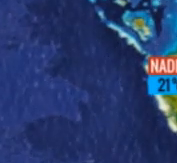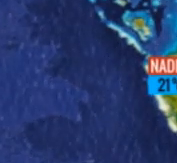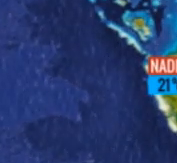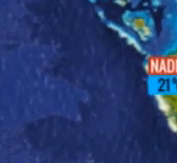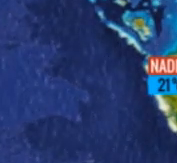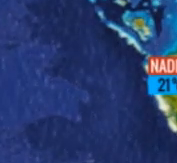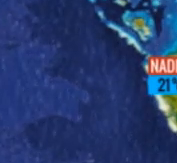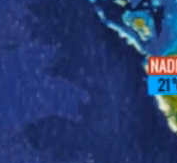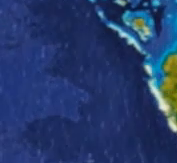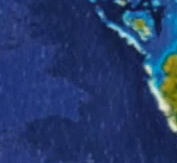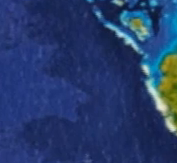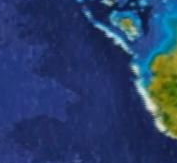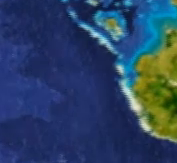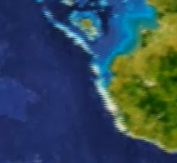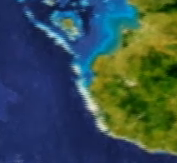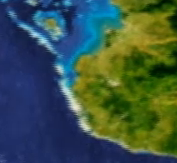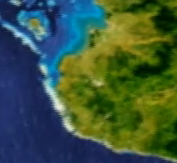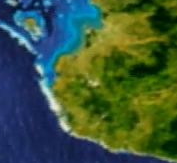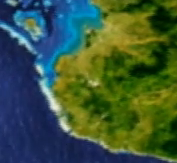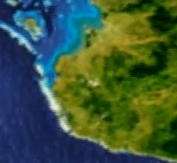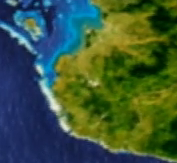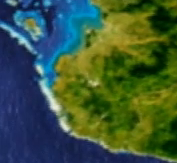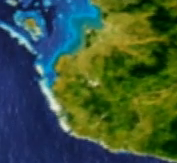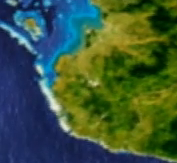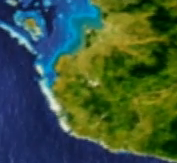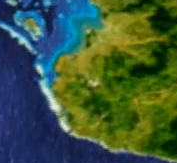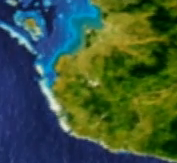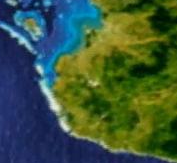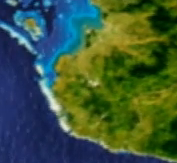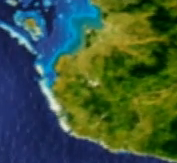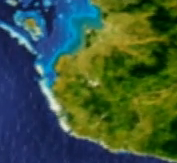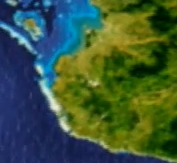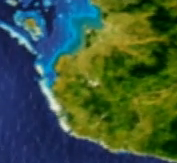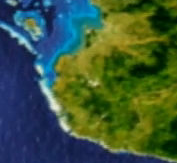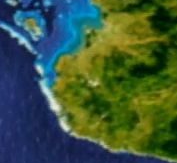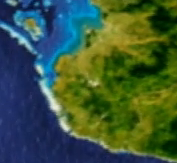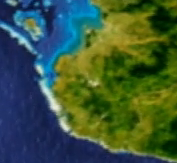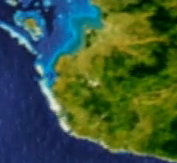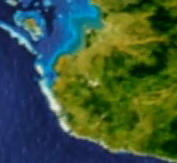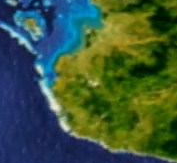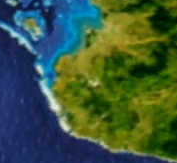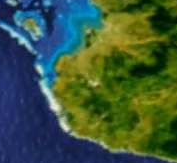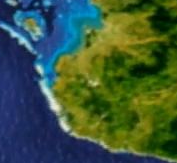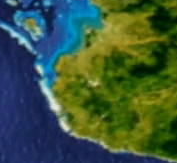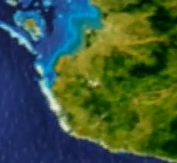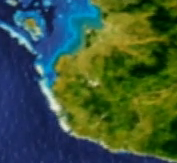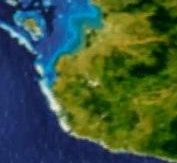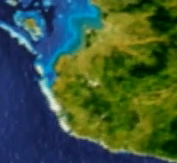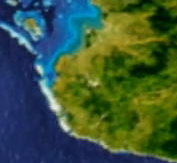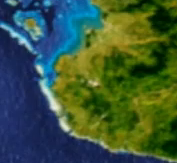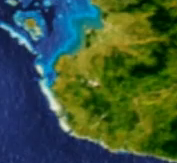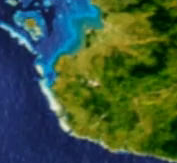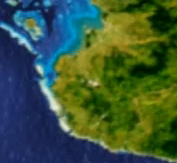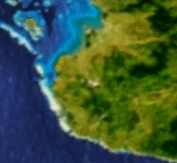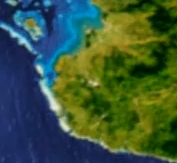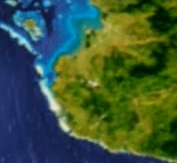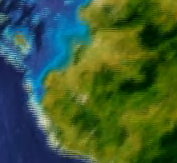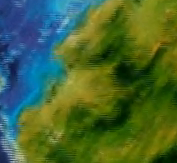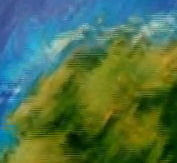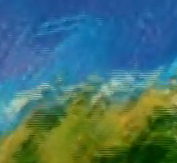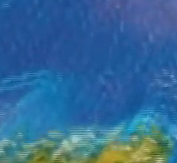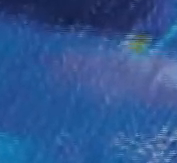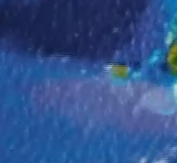with scattered showers. Eastwards from Pacific Harbour to Suva, gale force winds and heavy rain persisted for most of the